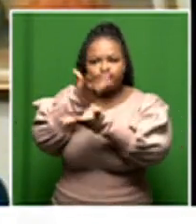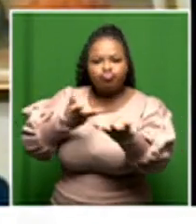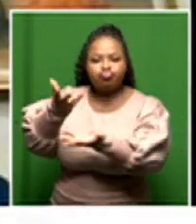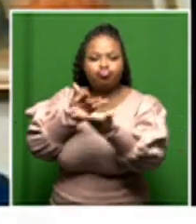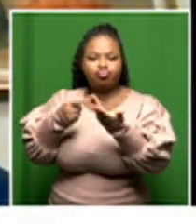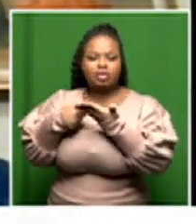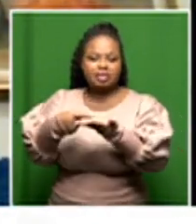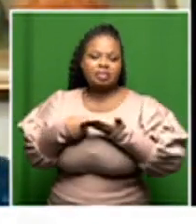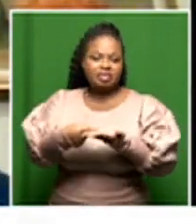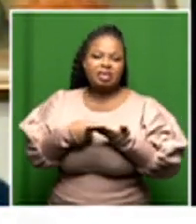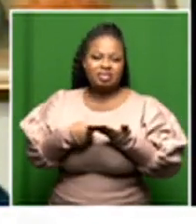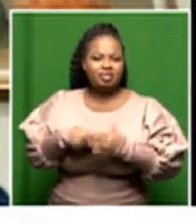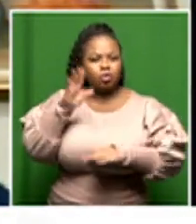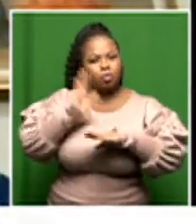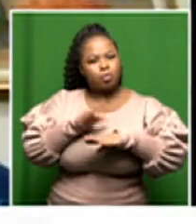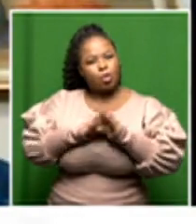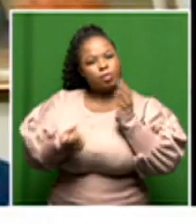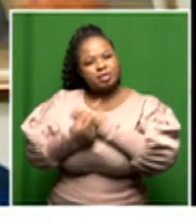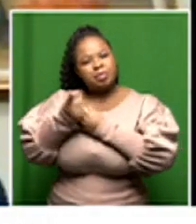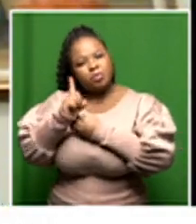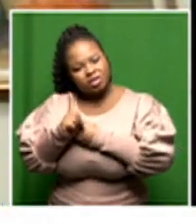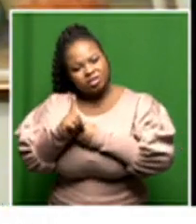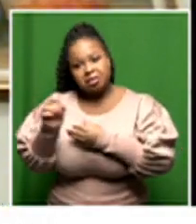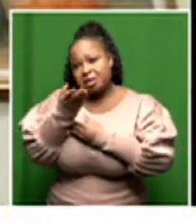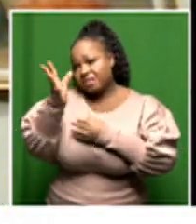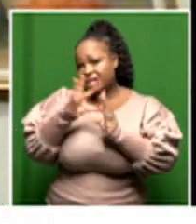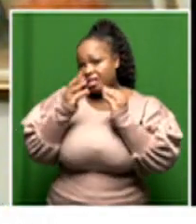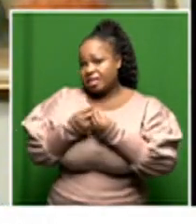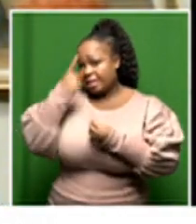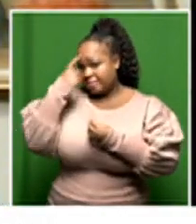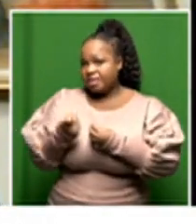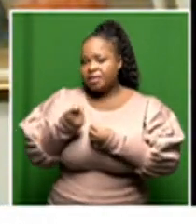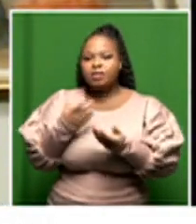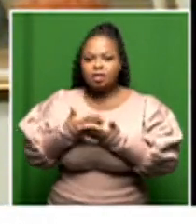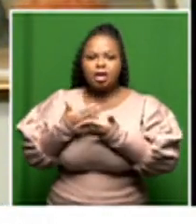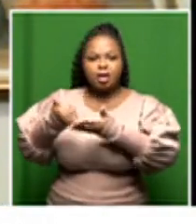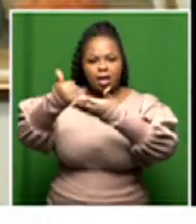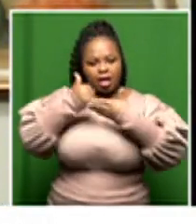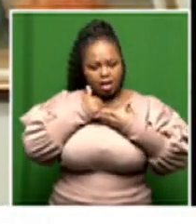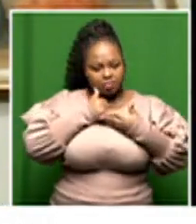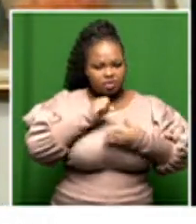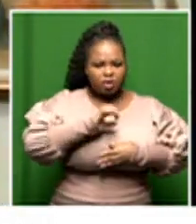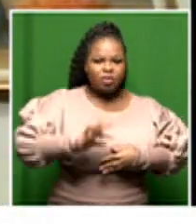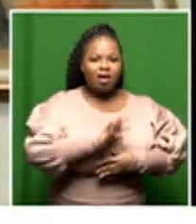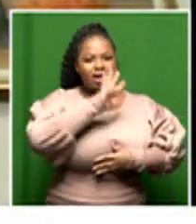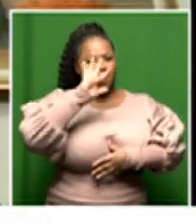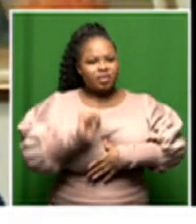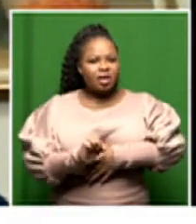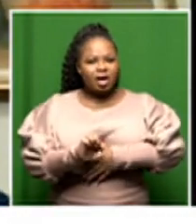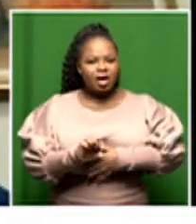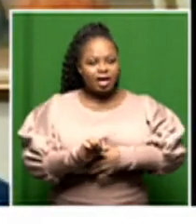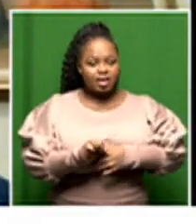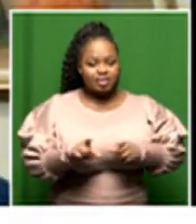about what should be done and what they believe can be done to assist us in identifying this